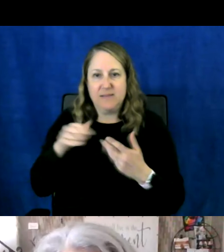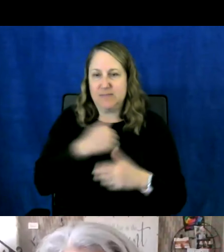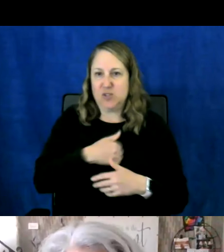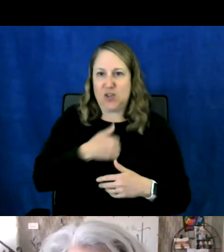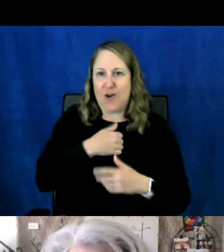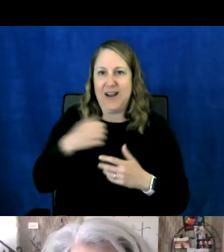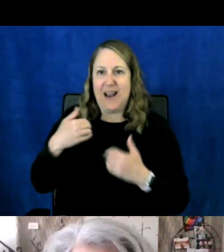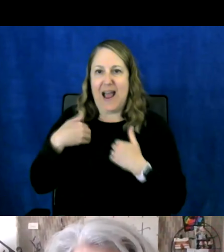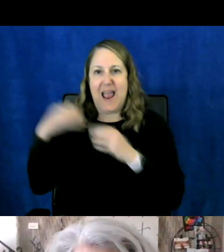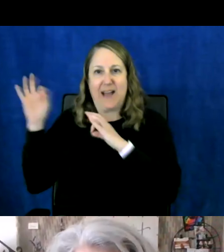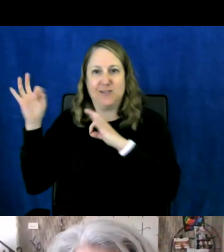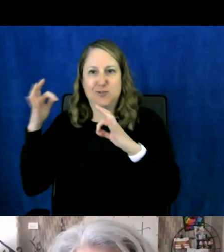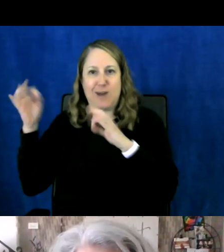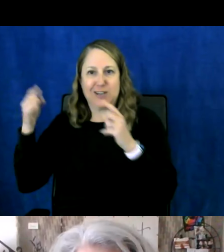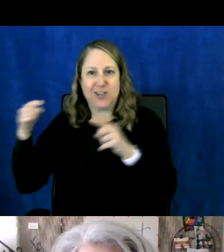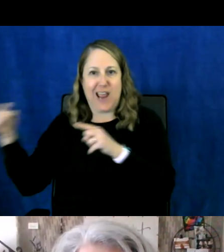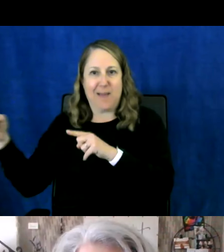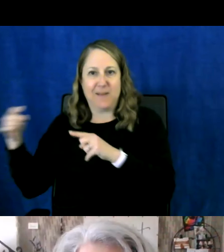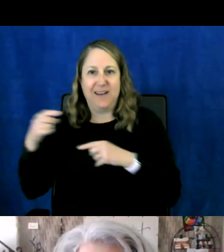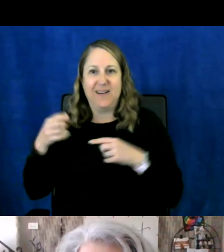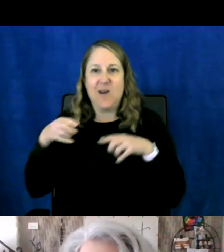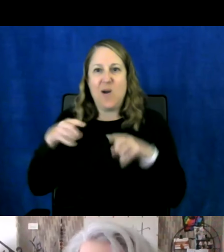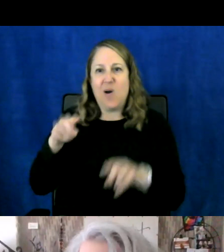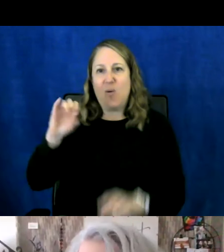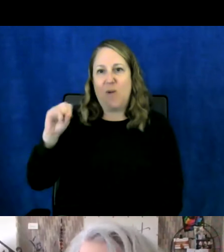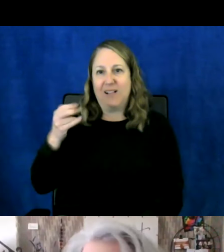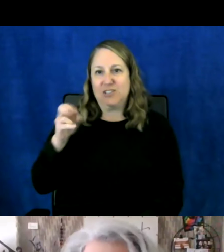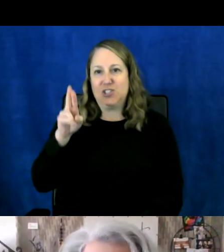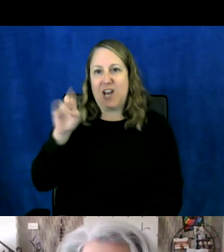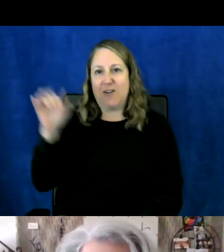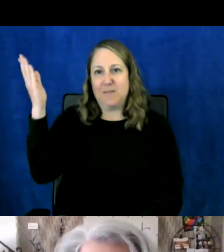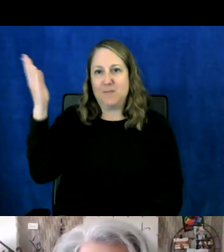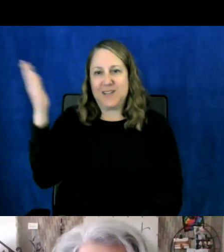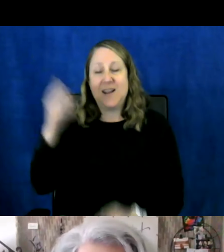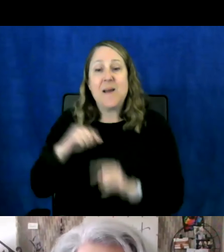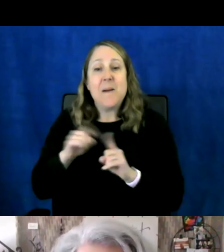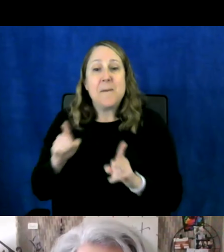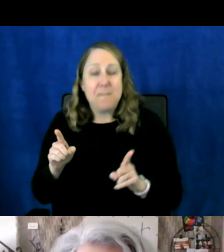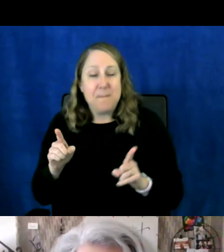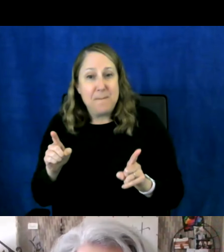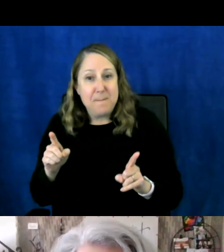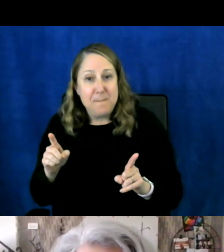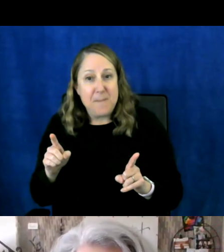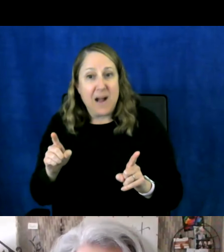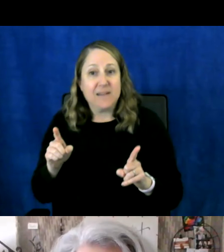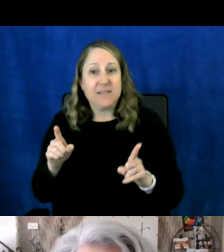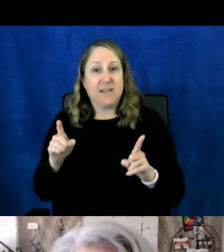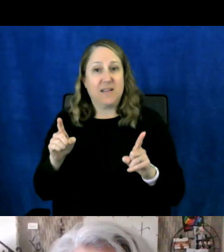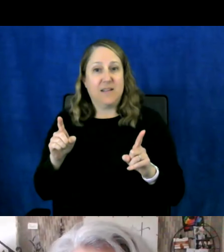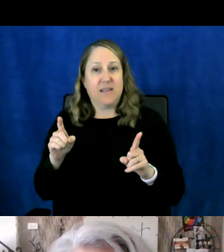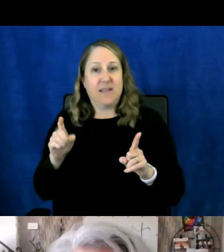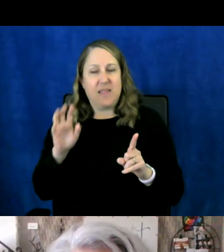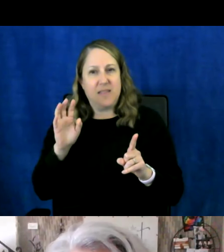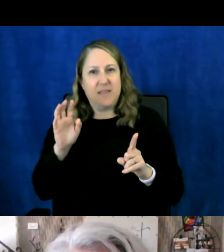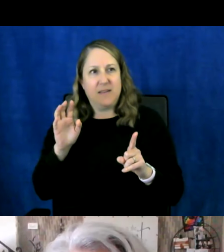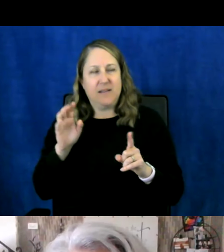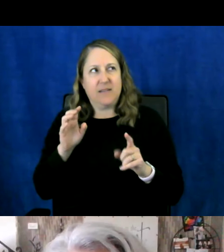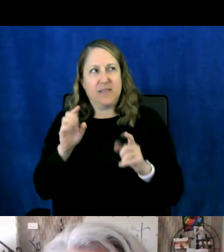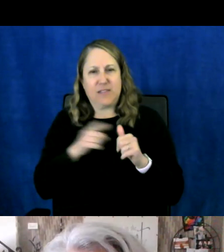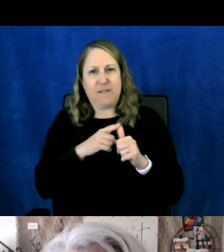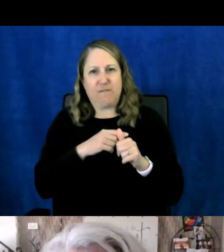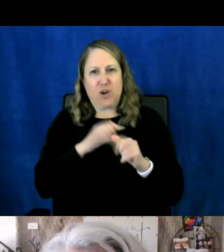a distraction going on when Sherry was speaking, but the content that was given that said on the